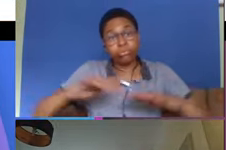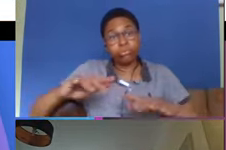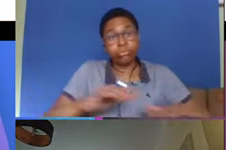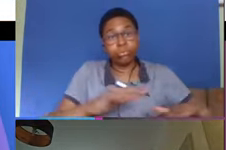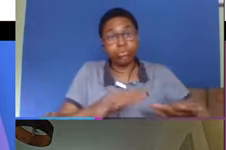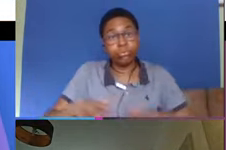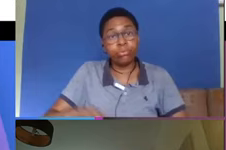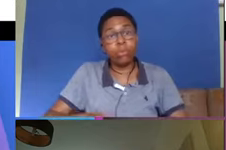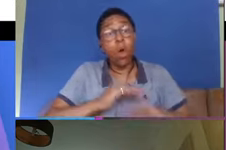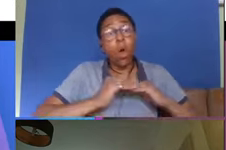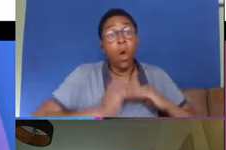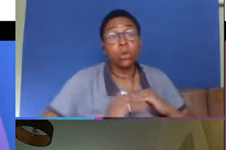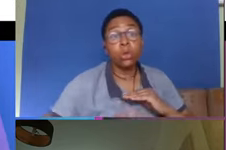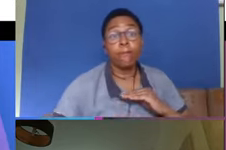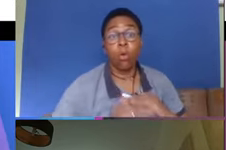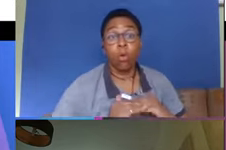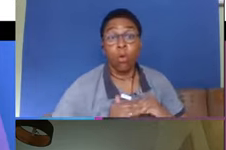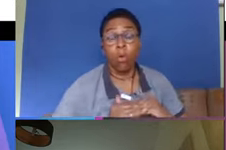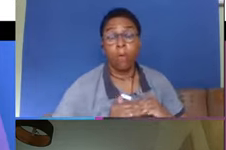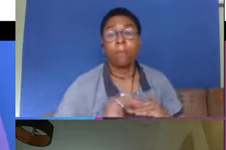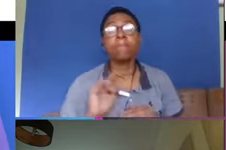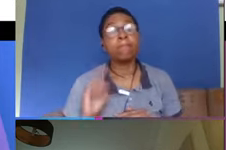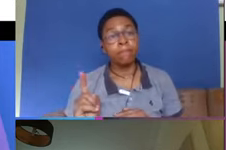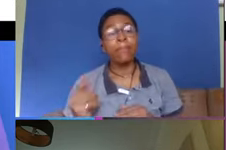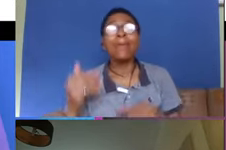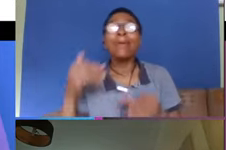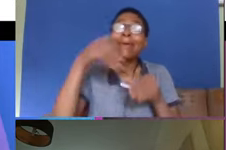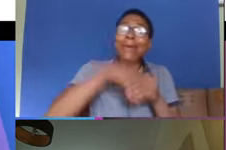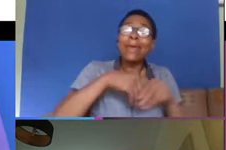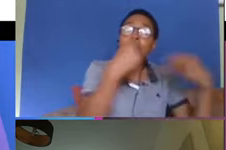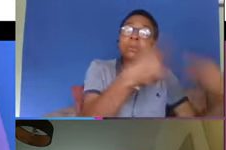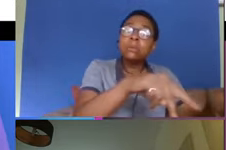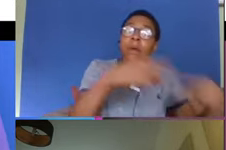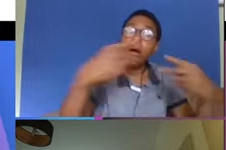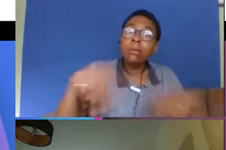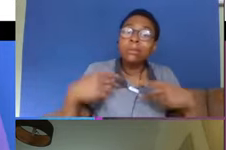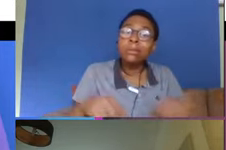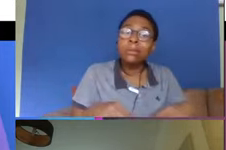than the 40%, it means actually that droplets stay in the air for longer.